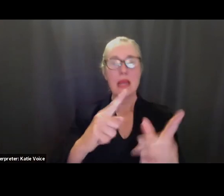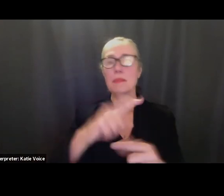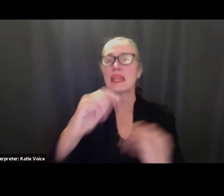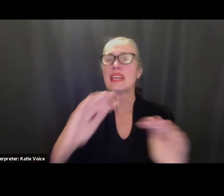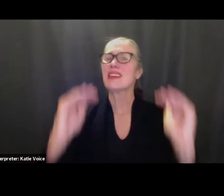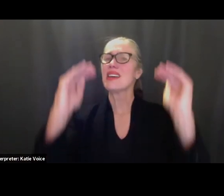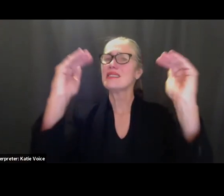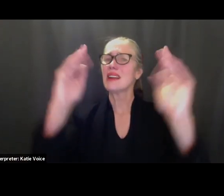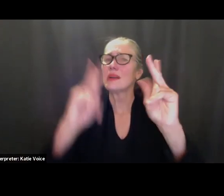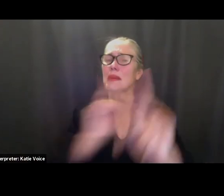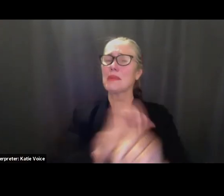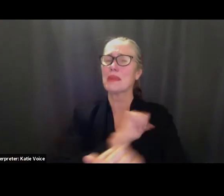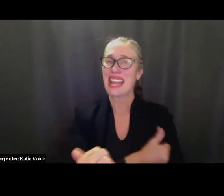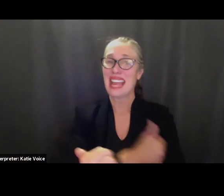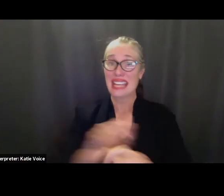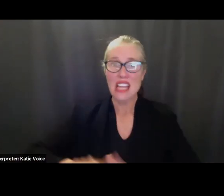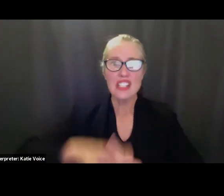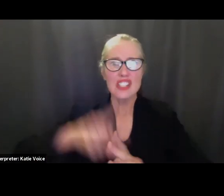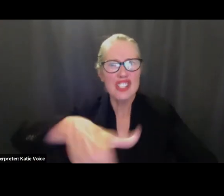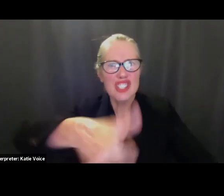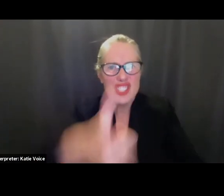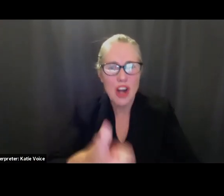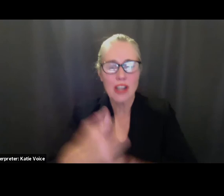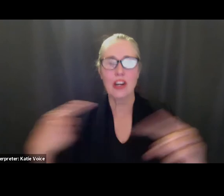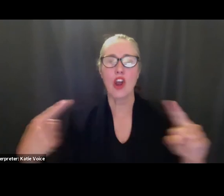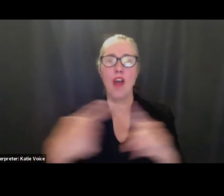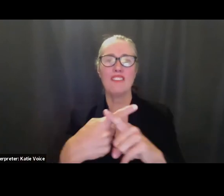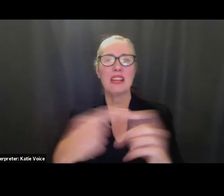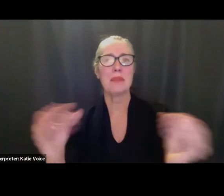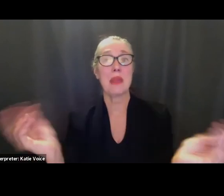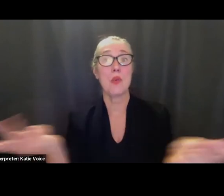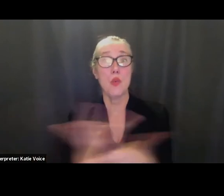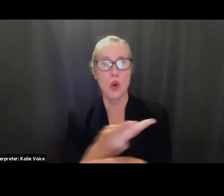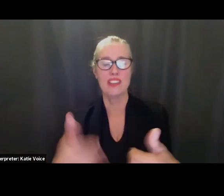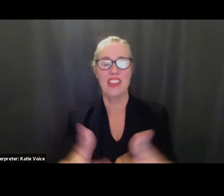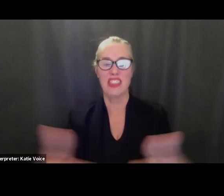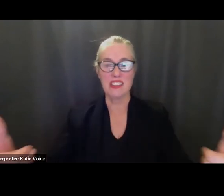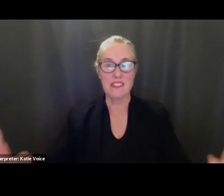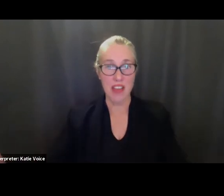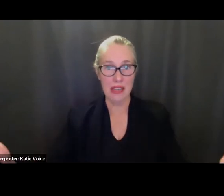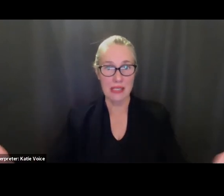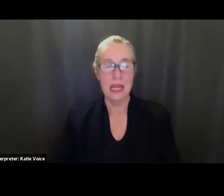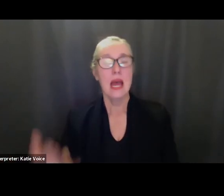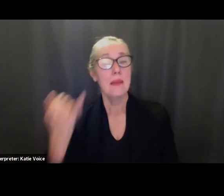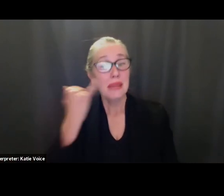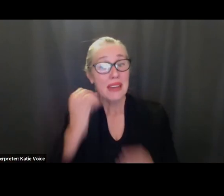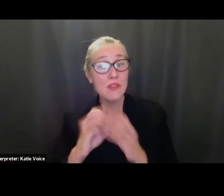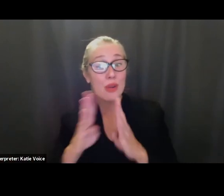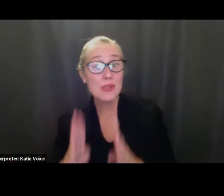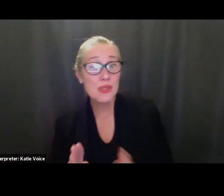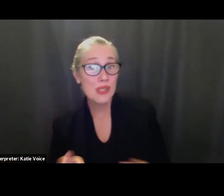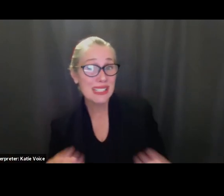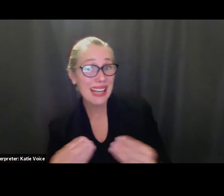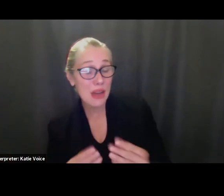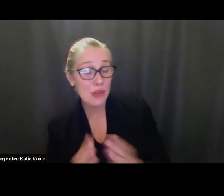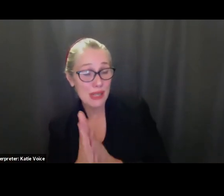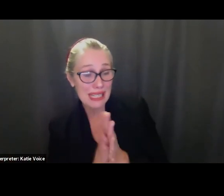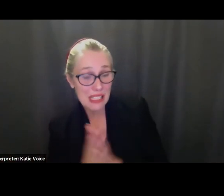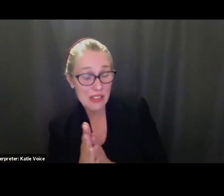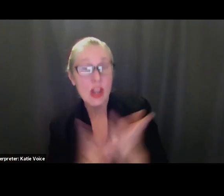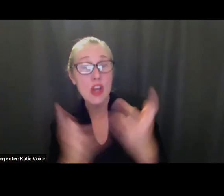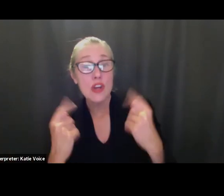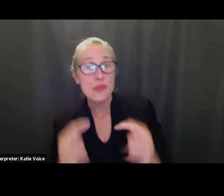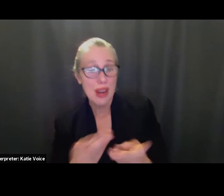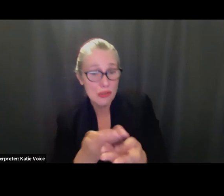authority can instigate conflict and create a further divide instead if we as students were allowed to take initiative and solve our own